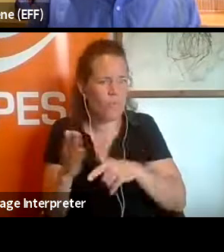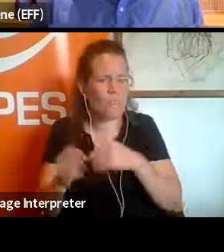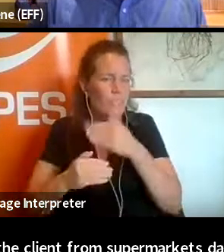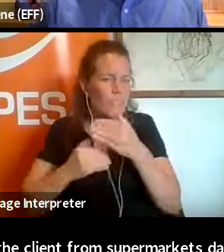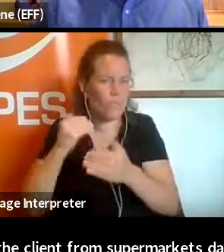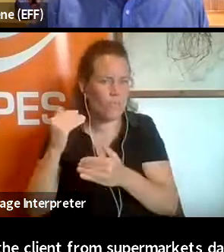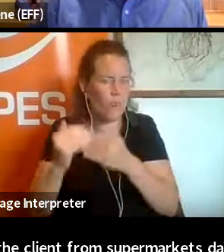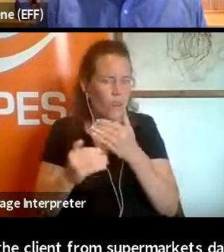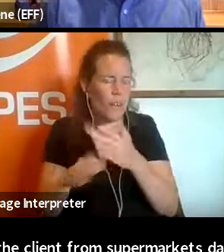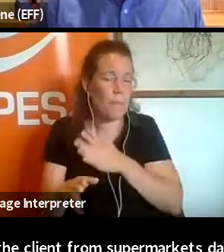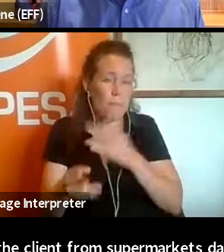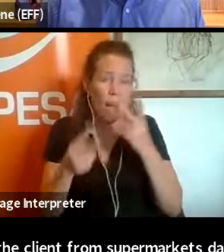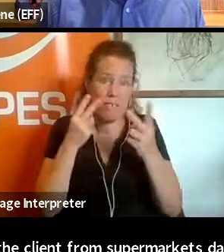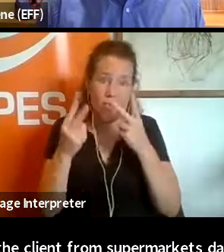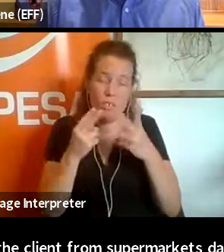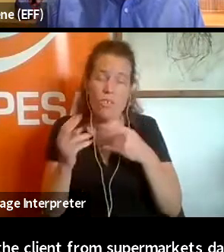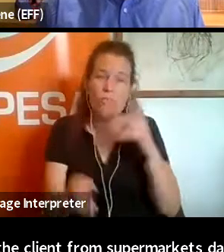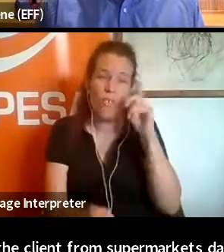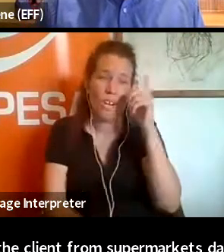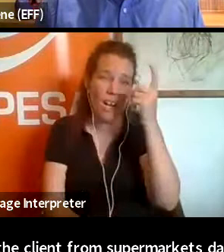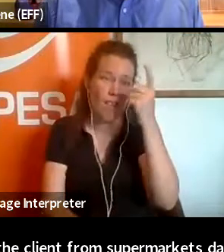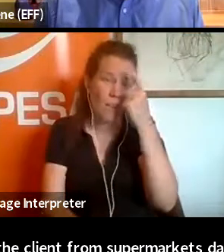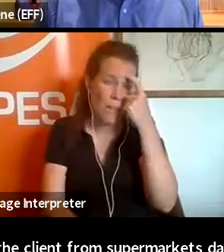my view with government is